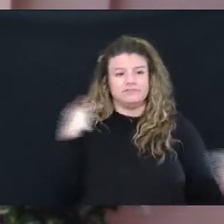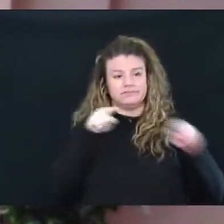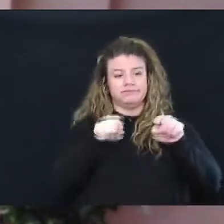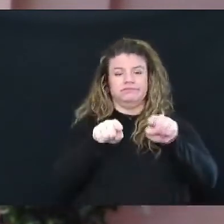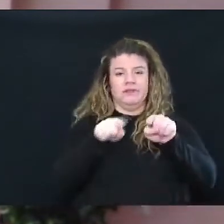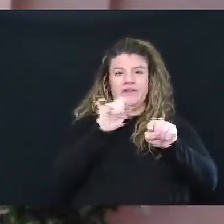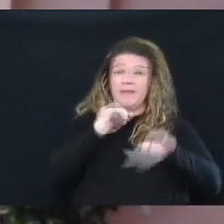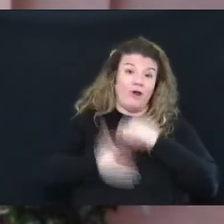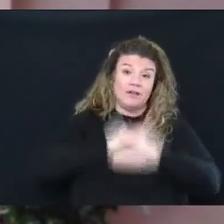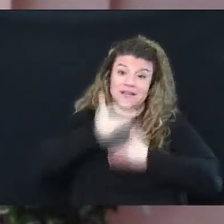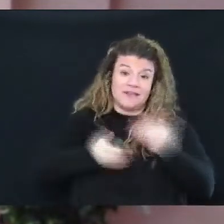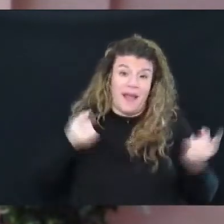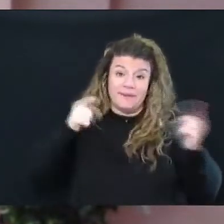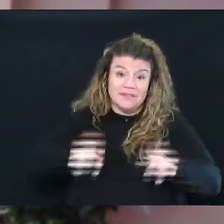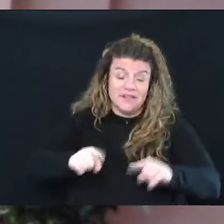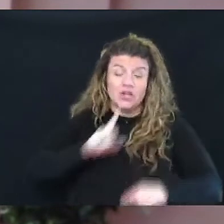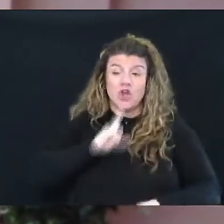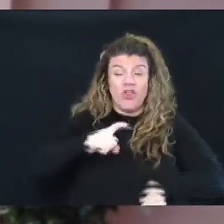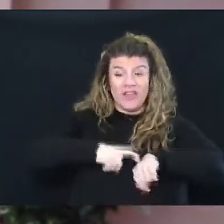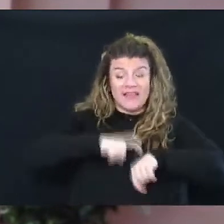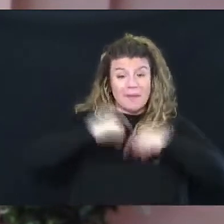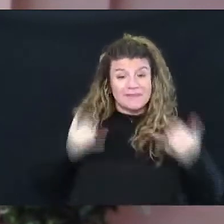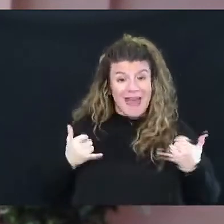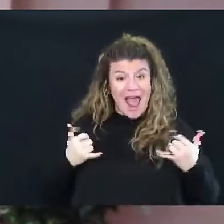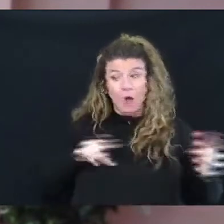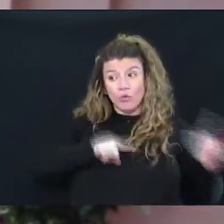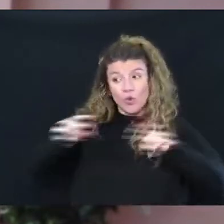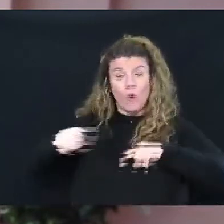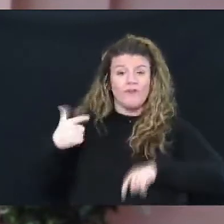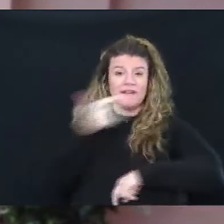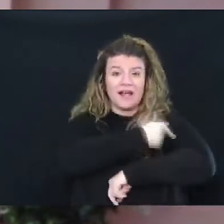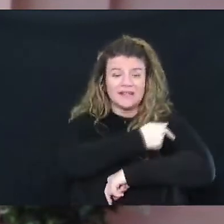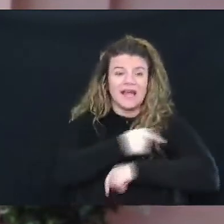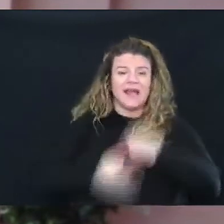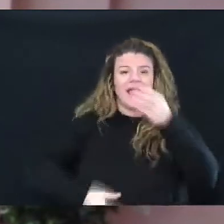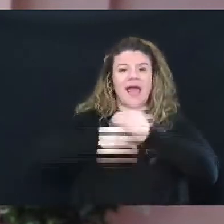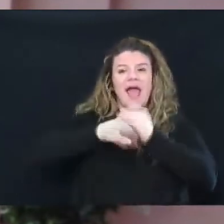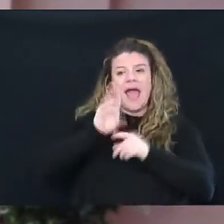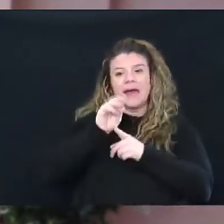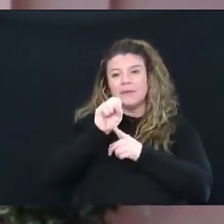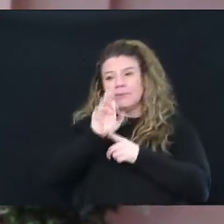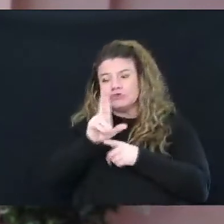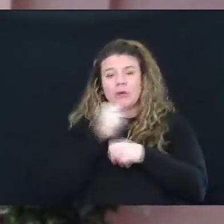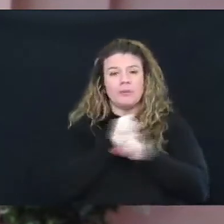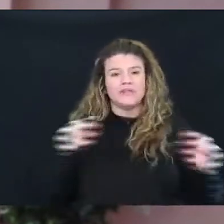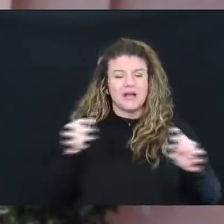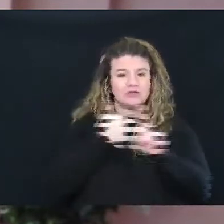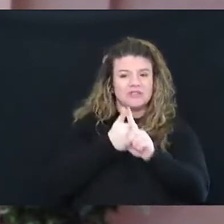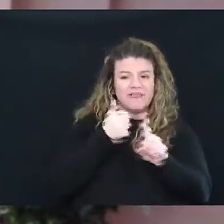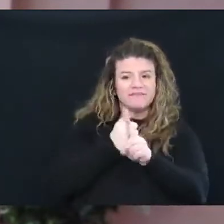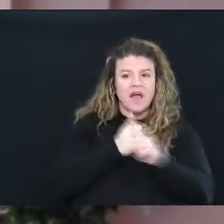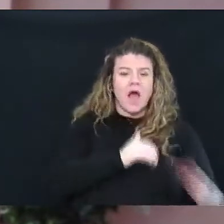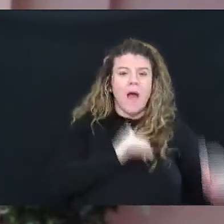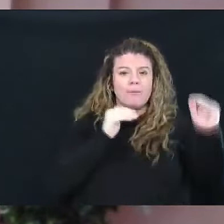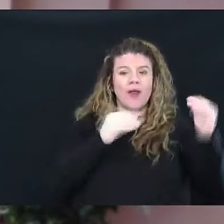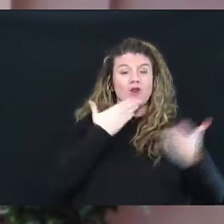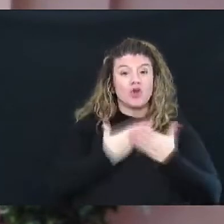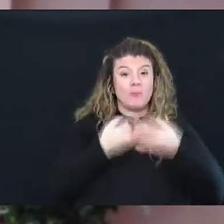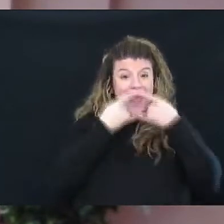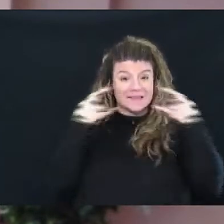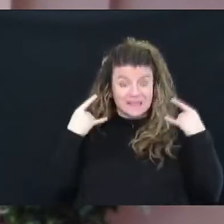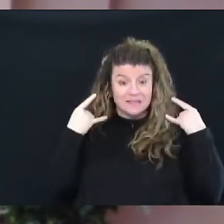this process. So the time is now to get vaccinated, to get boosted, to protect yourself, to upgrade to a good